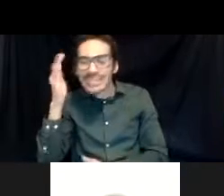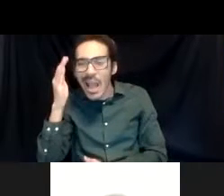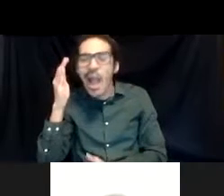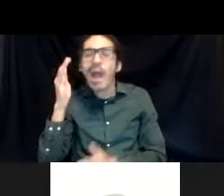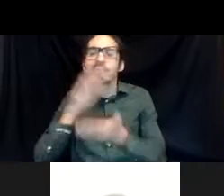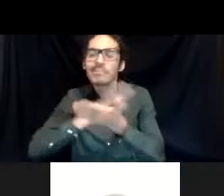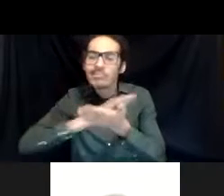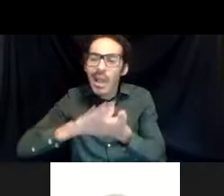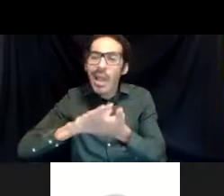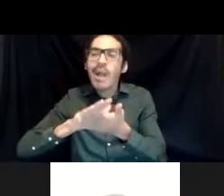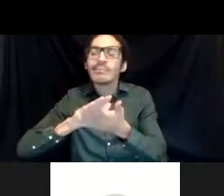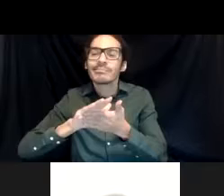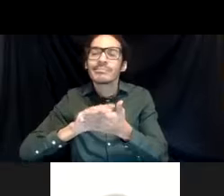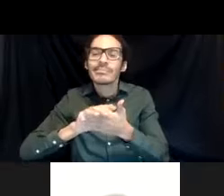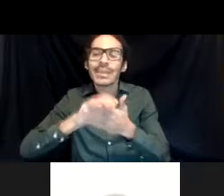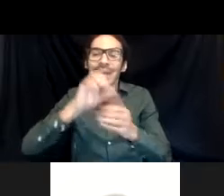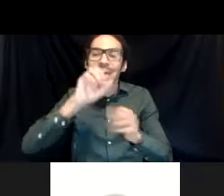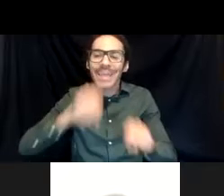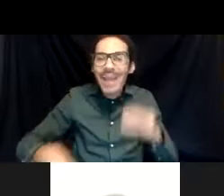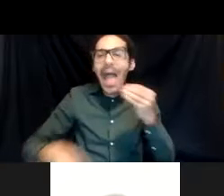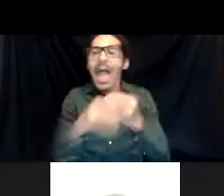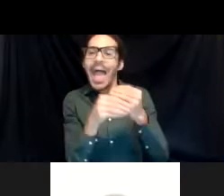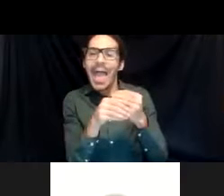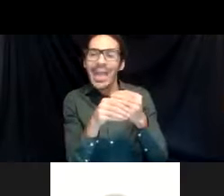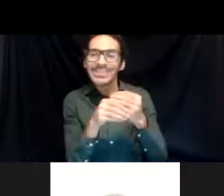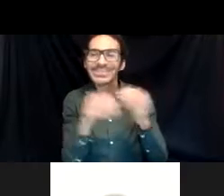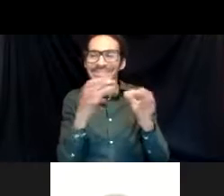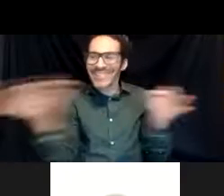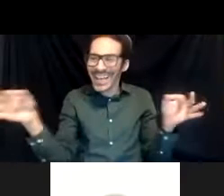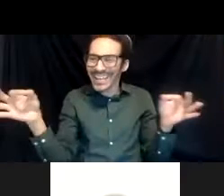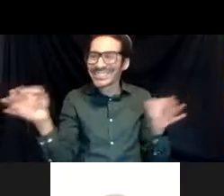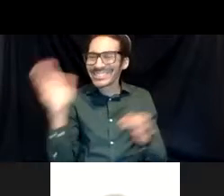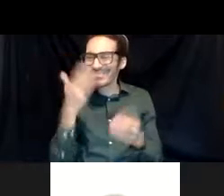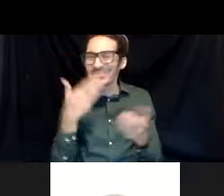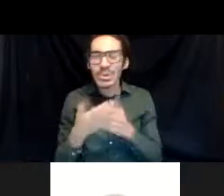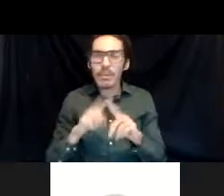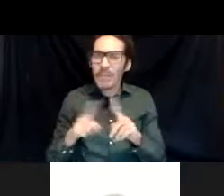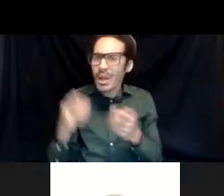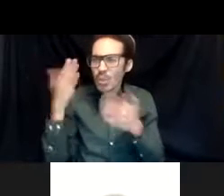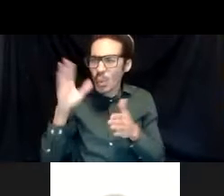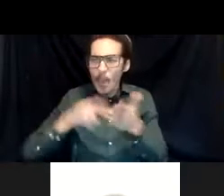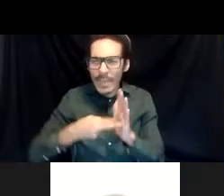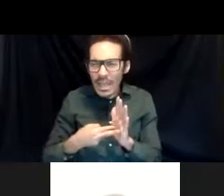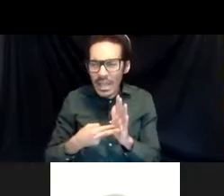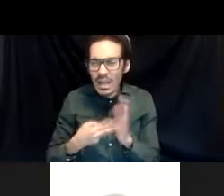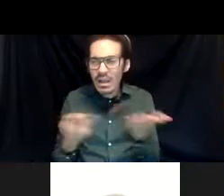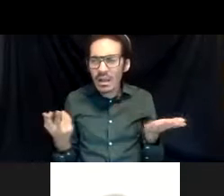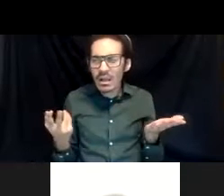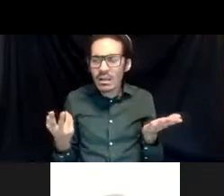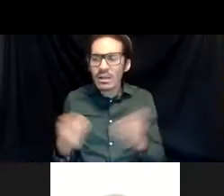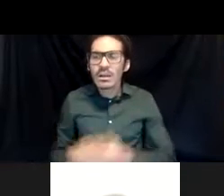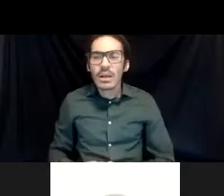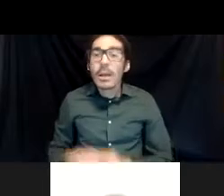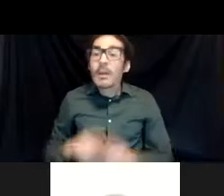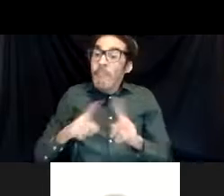things you can throw in a sentence to sort of sound good, but nobody really knows what that means exactly. But it's just sort of a